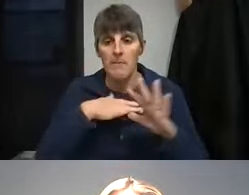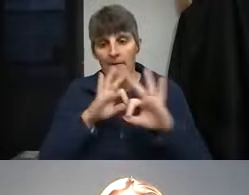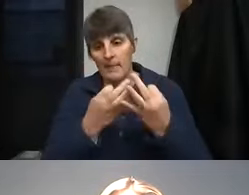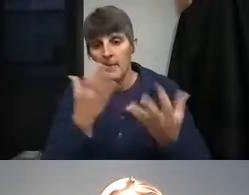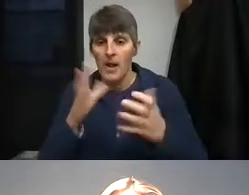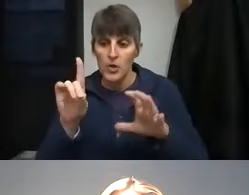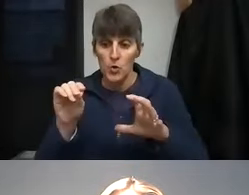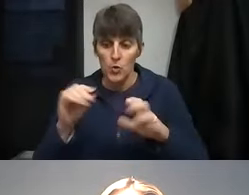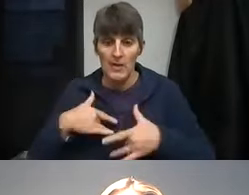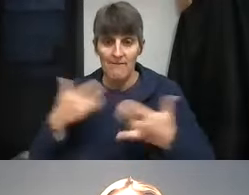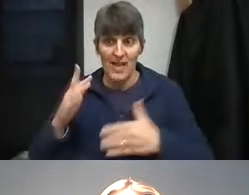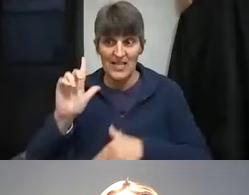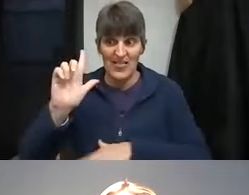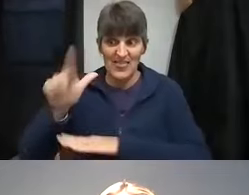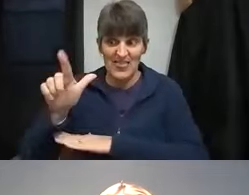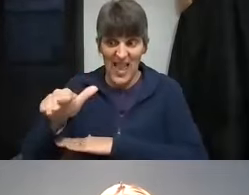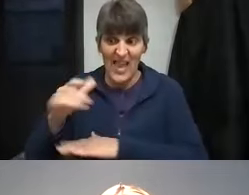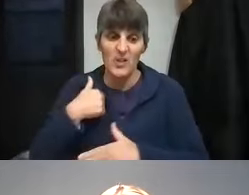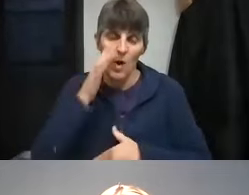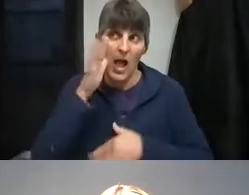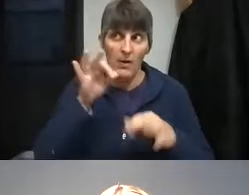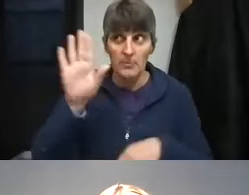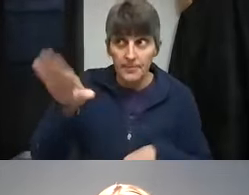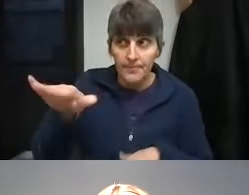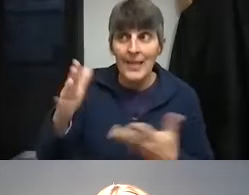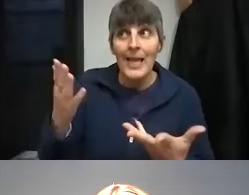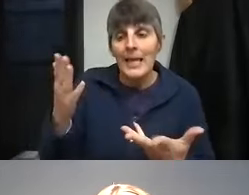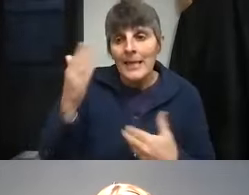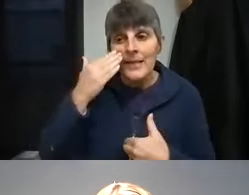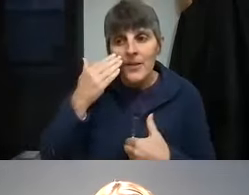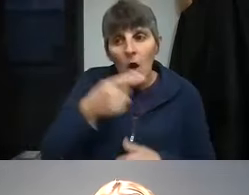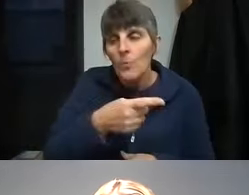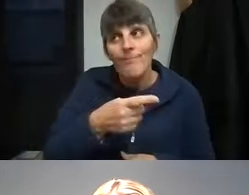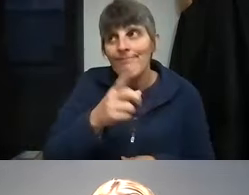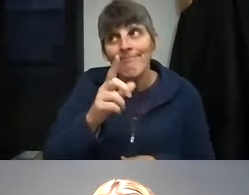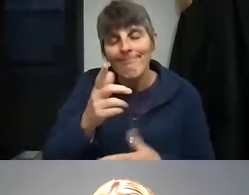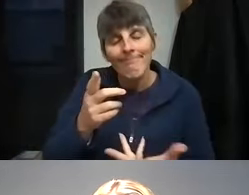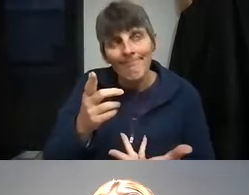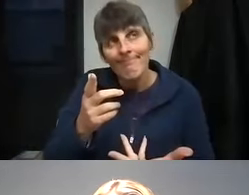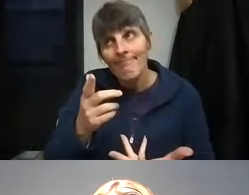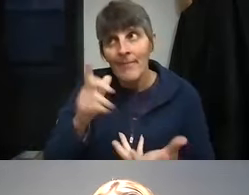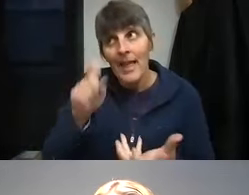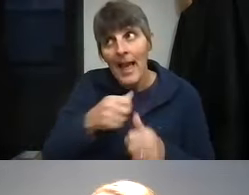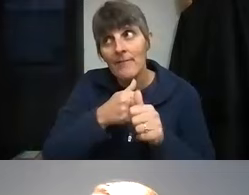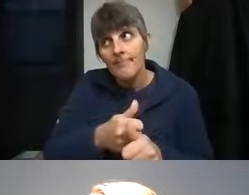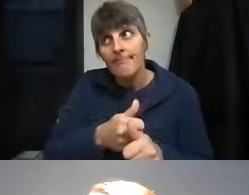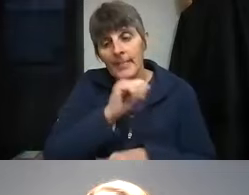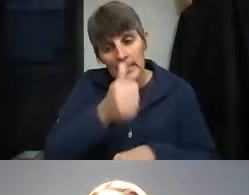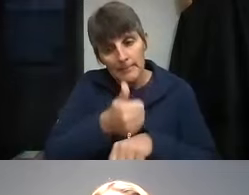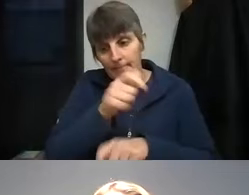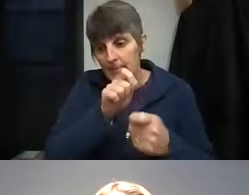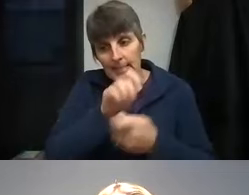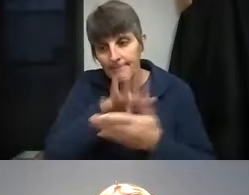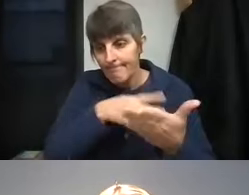do stuff late. So I would just explain it to them, hey, we have to go by a set routine, a